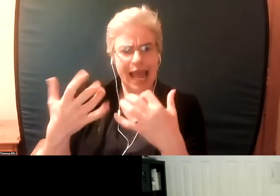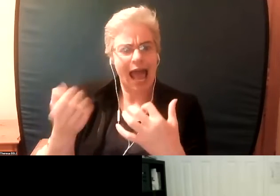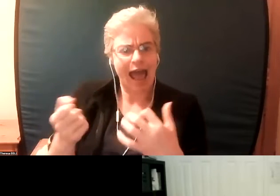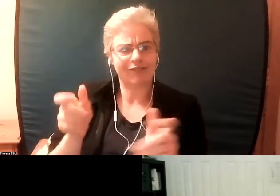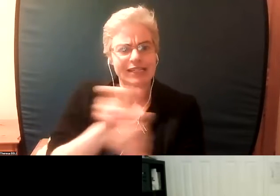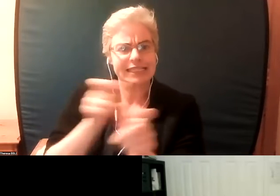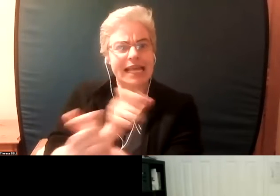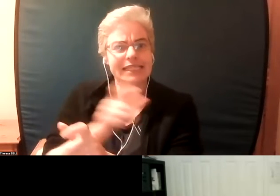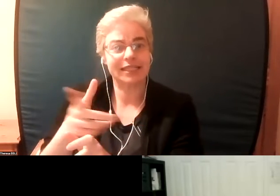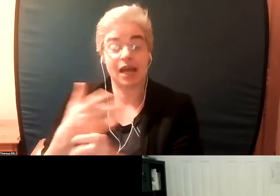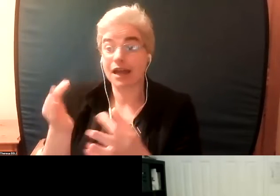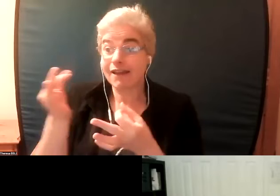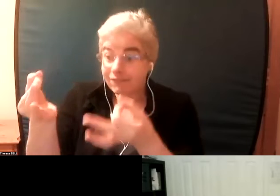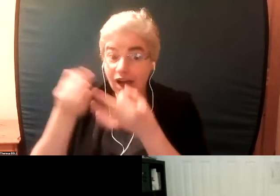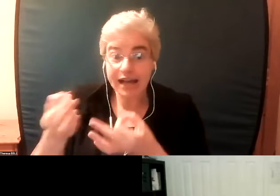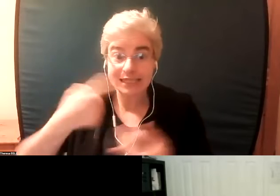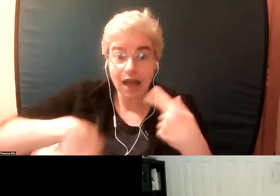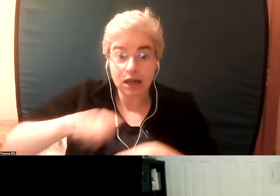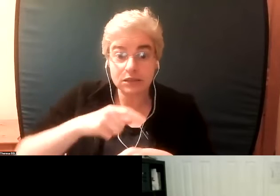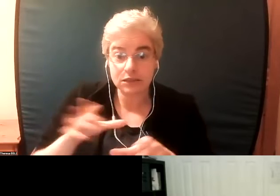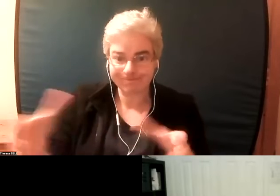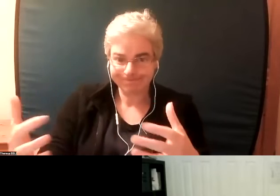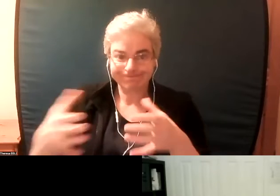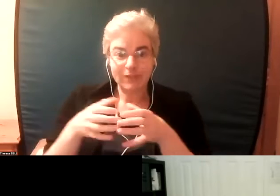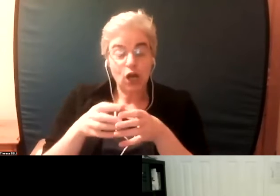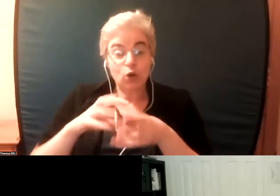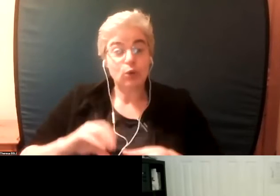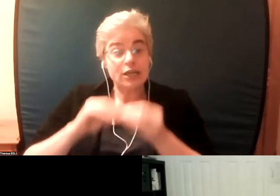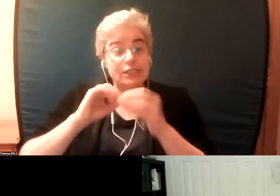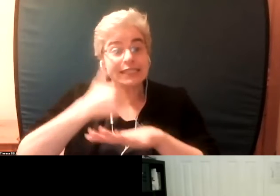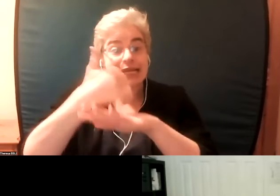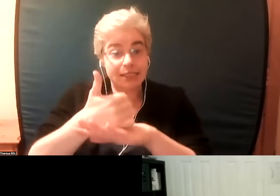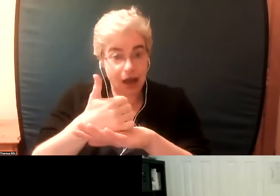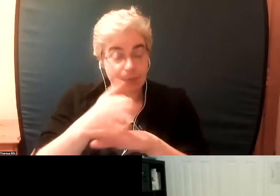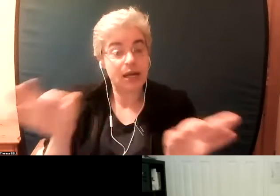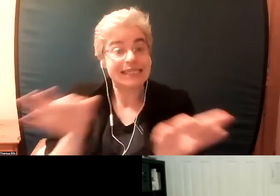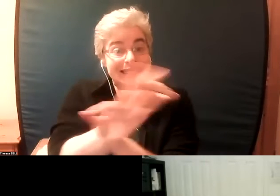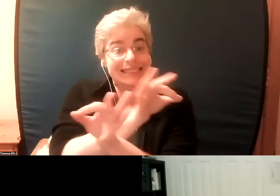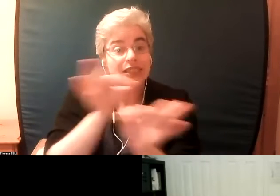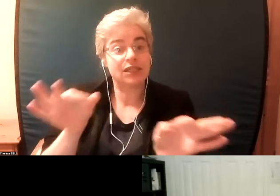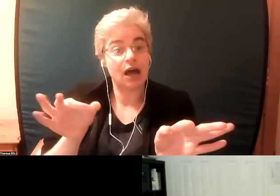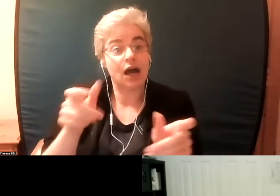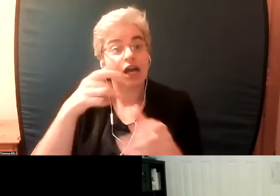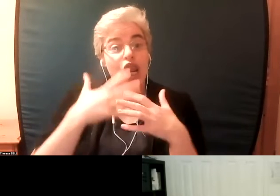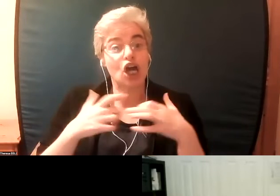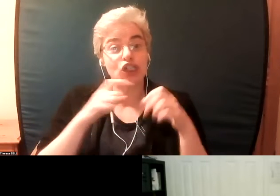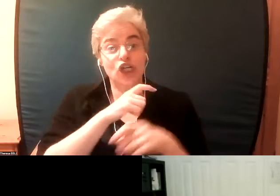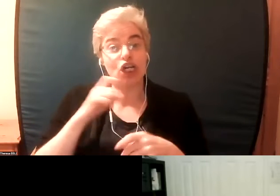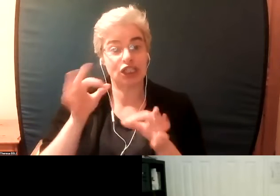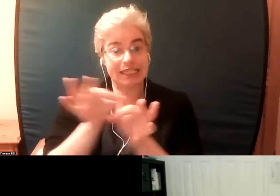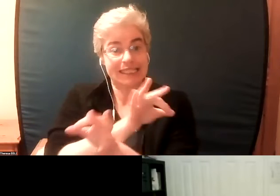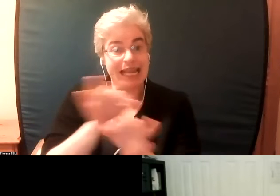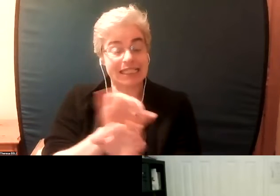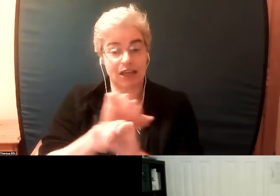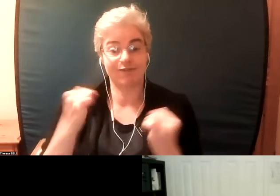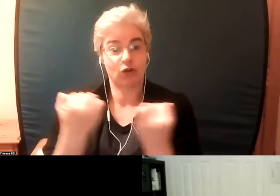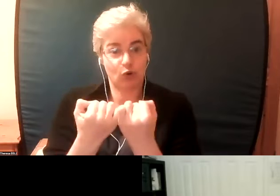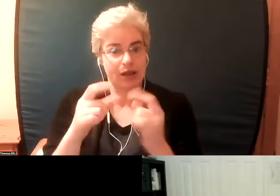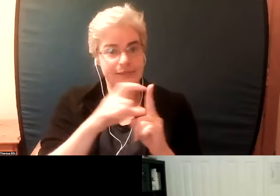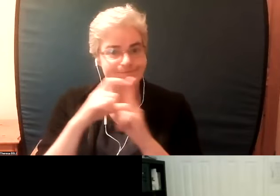us to gather, and we founded a clergy dyslexia forum. The diocesan aim was